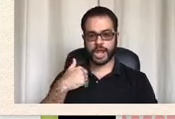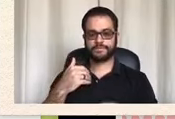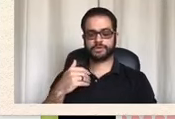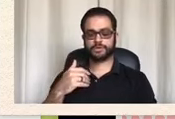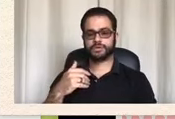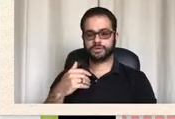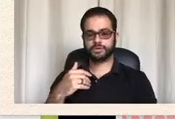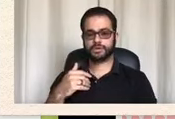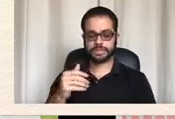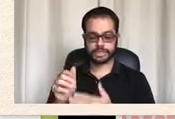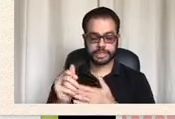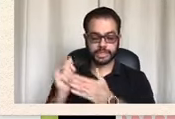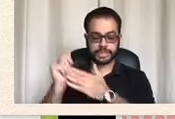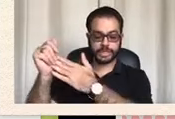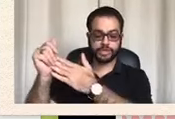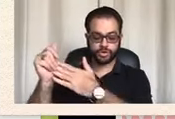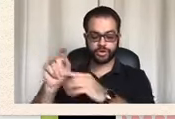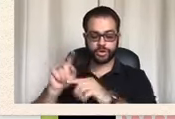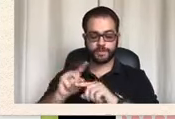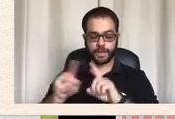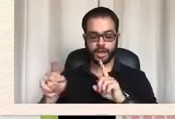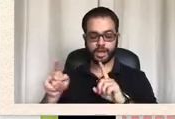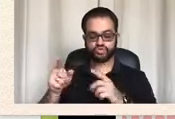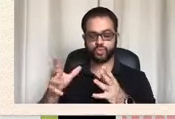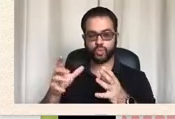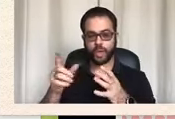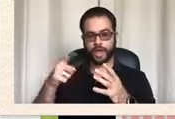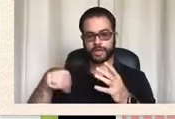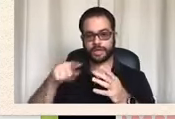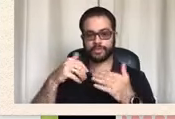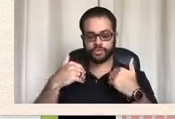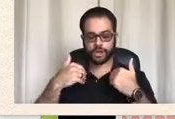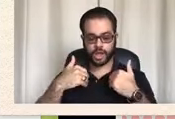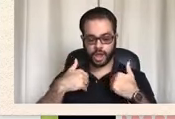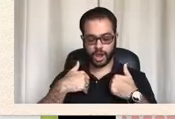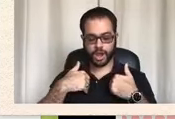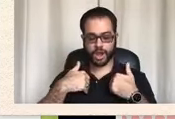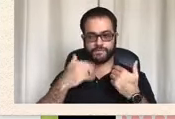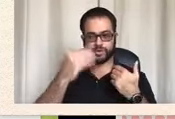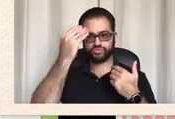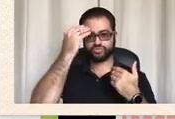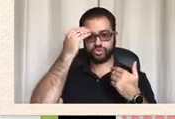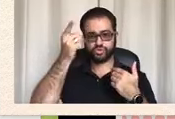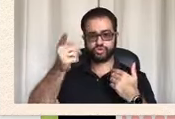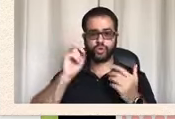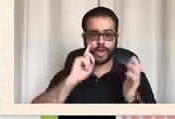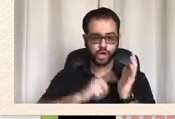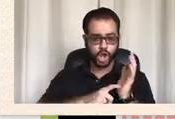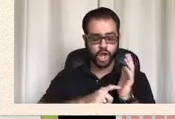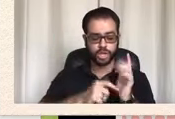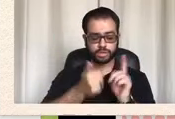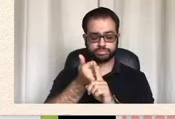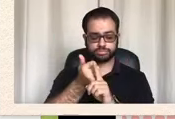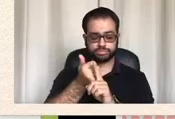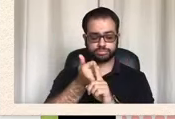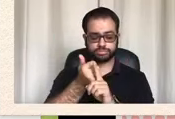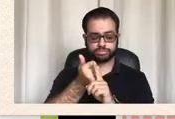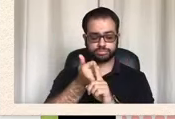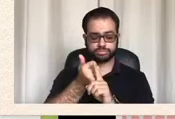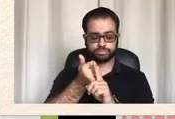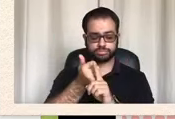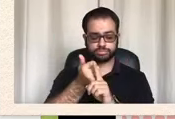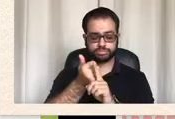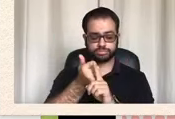you want them to know that you acknowledge that they are important and you really appreciate their